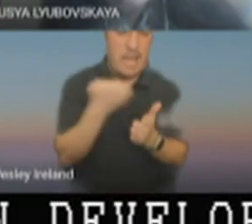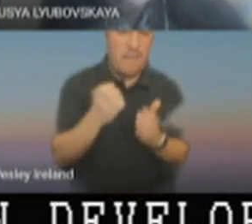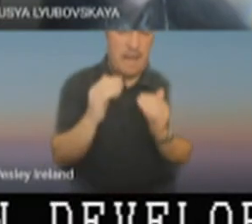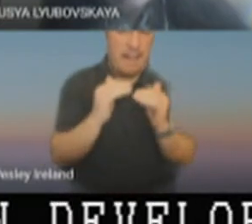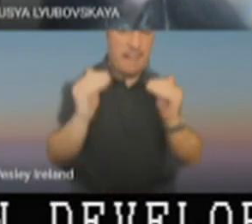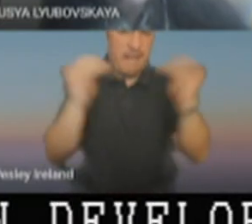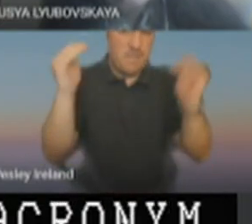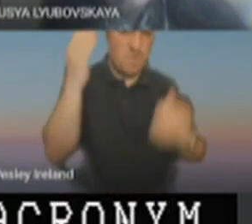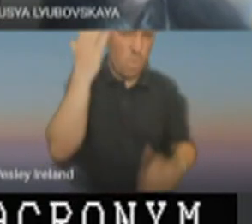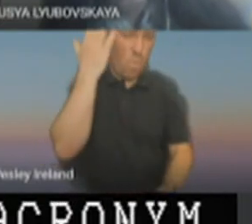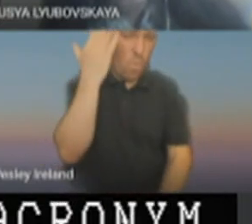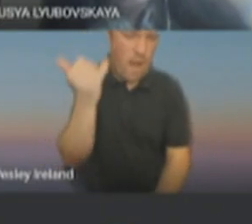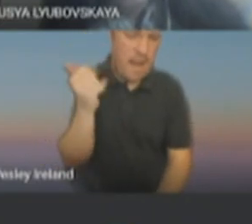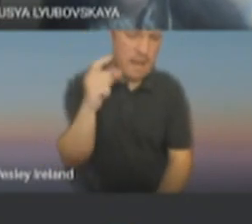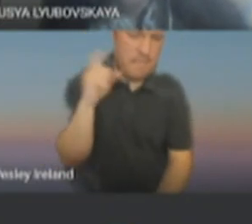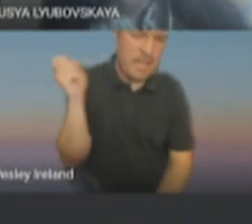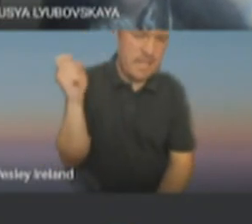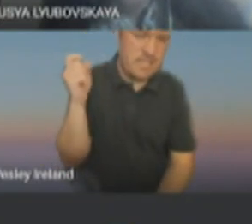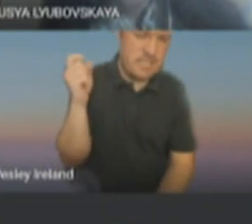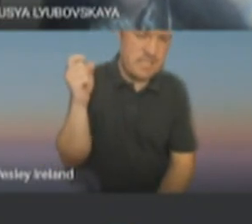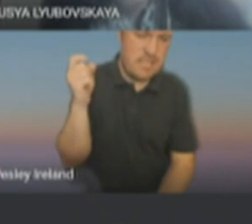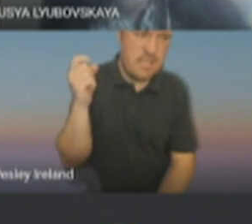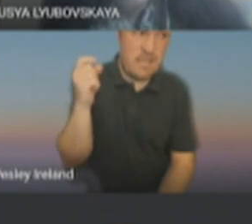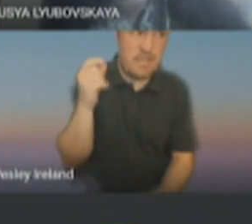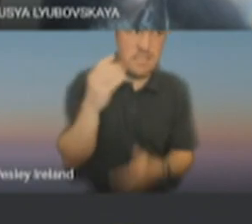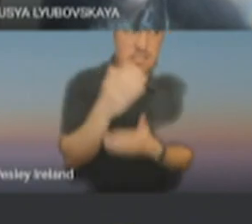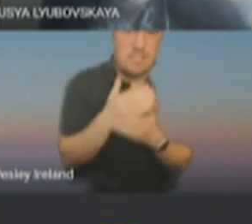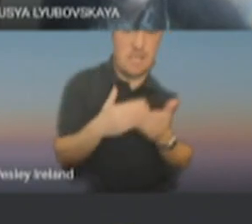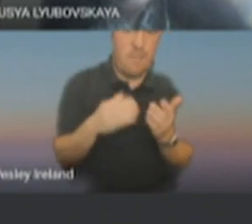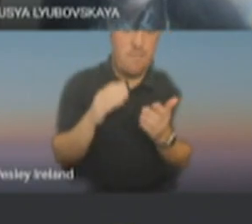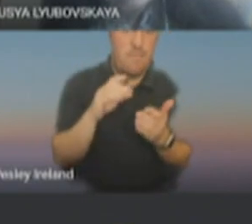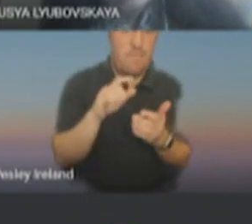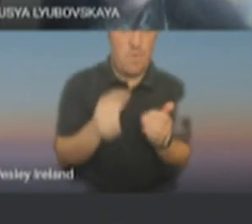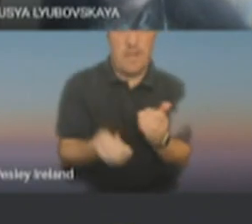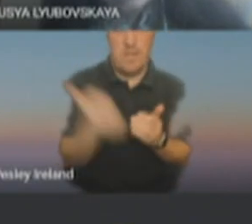know that this is a huge barrier on an economic level